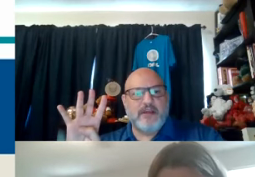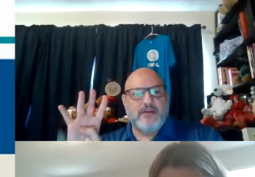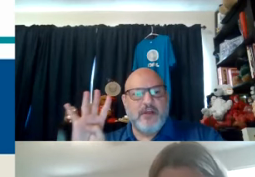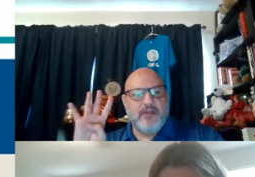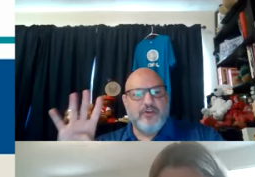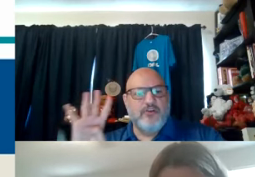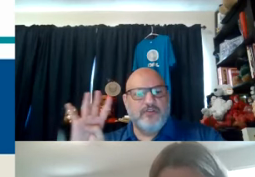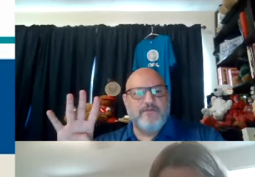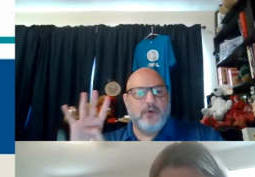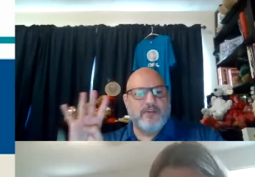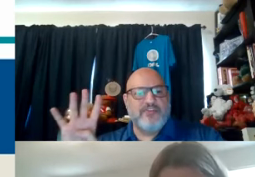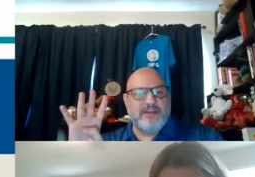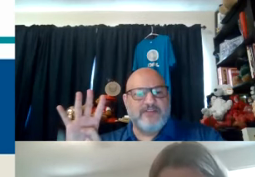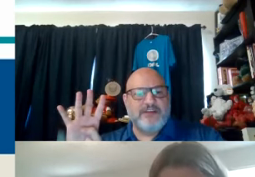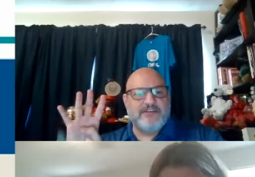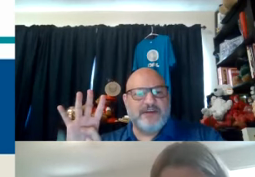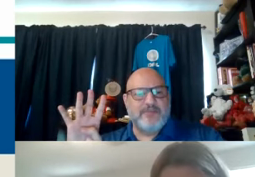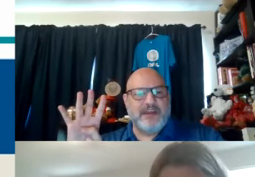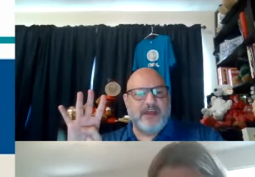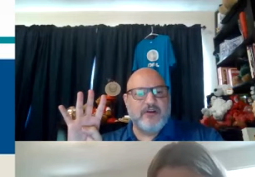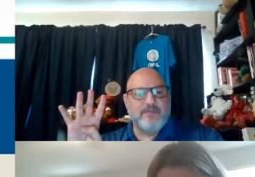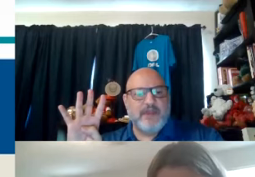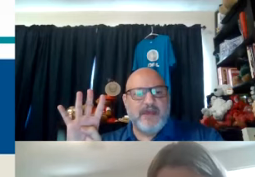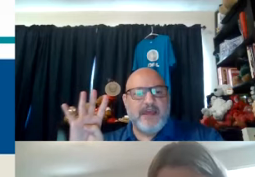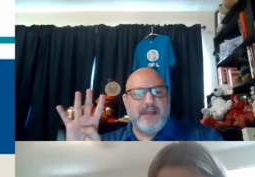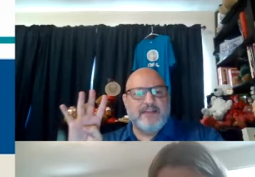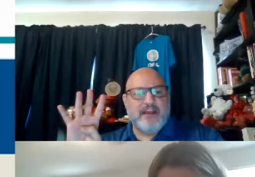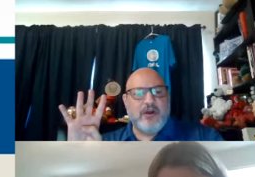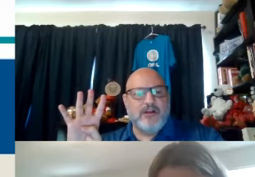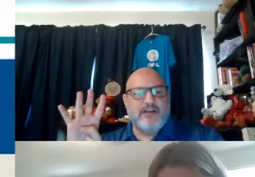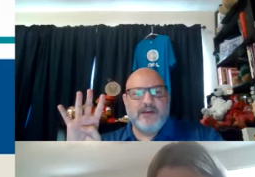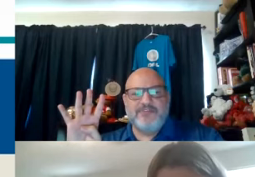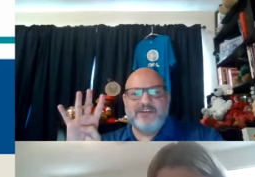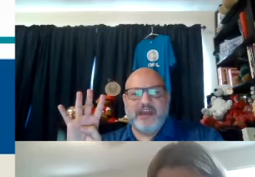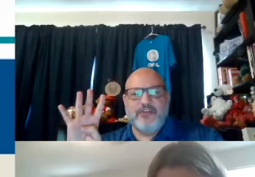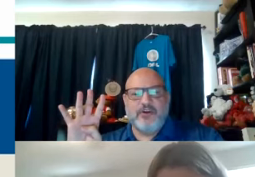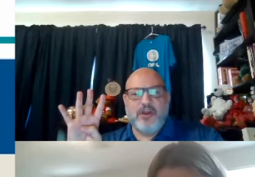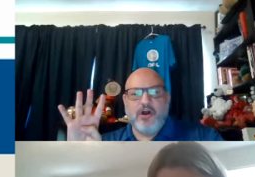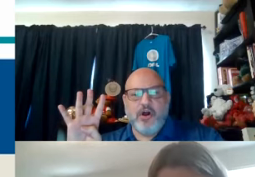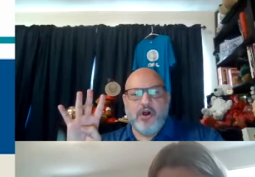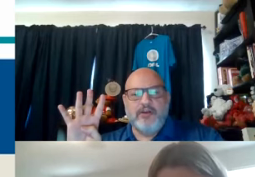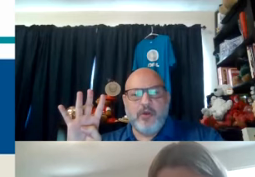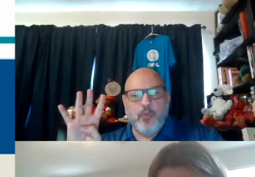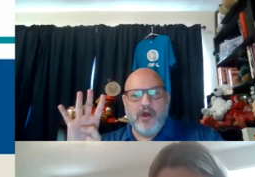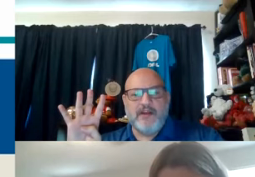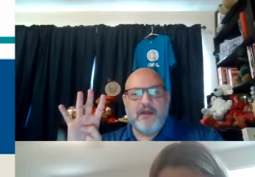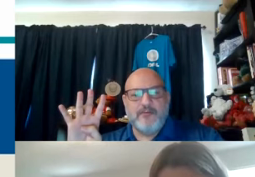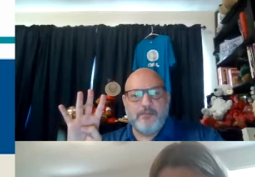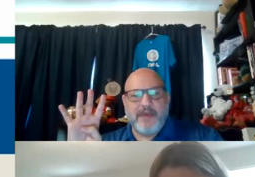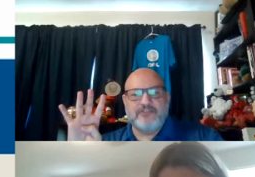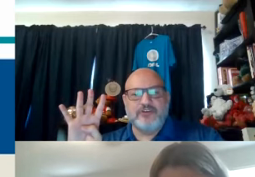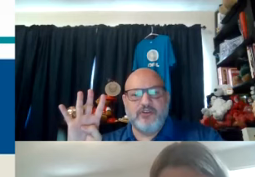RNA. Those four things need to come together, and they are all going to come together on